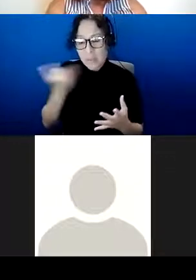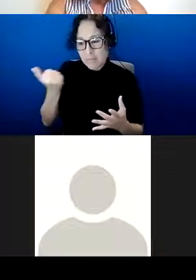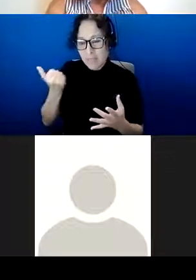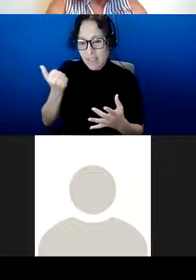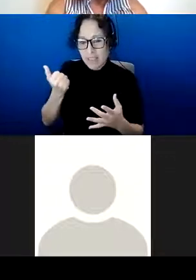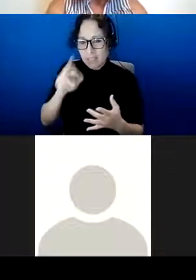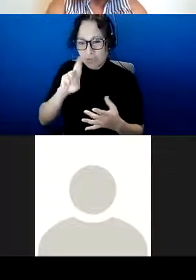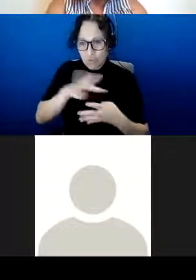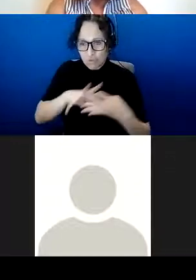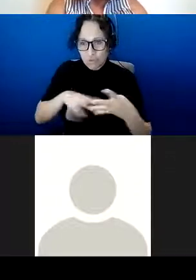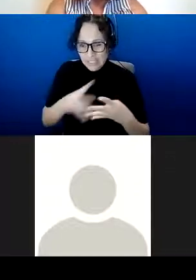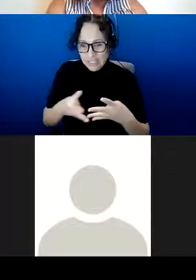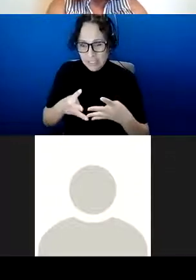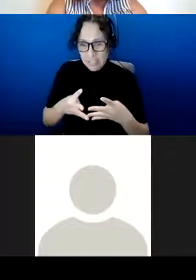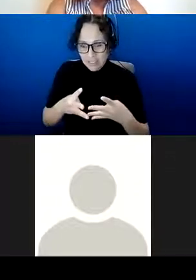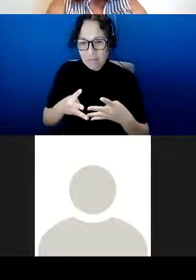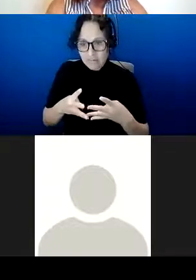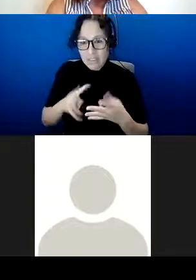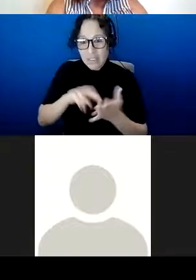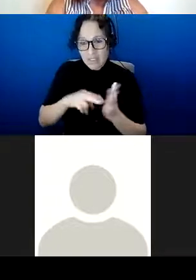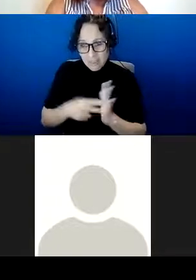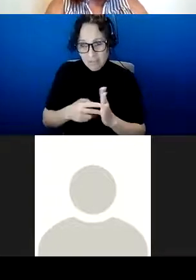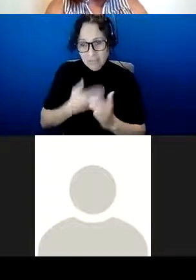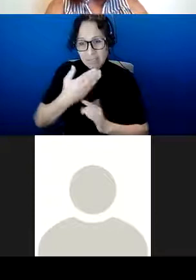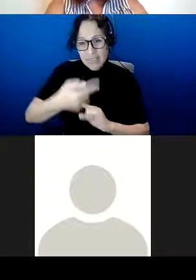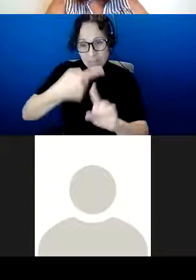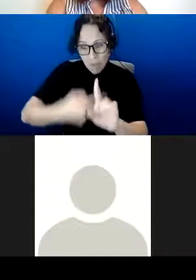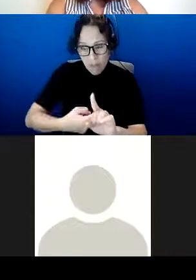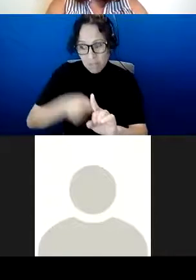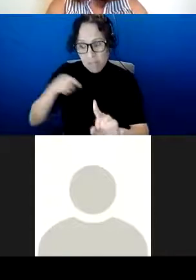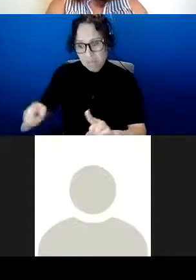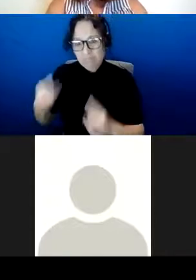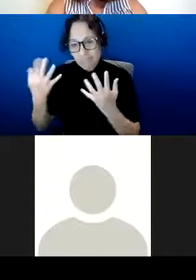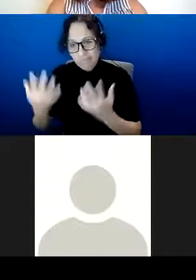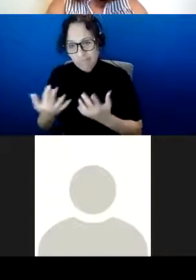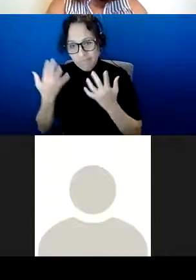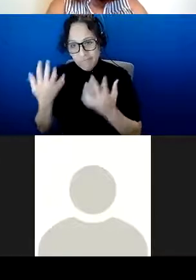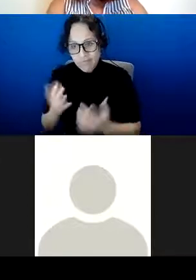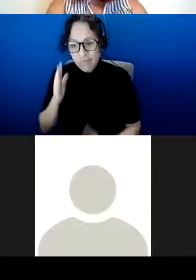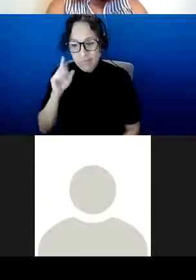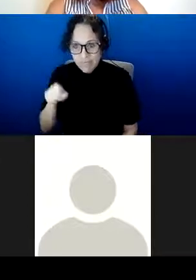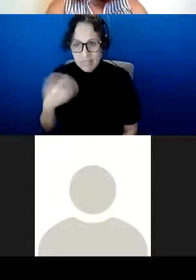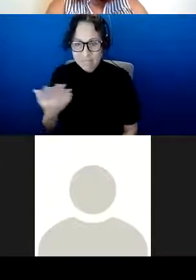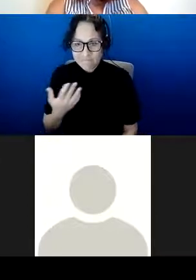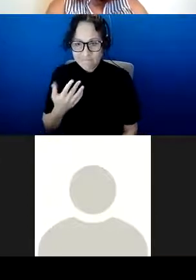appointment, which will be another month's wait. So frustrating.